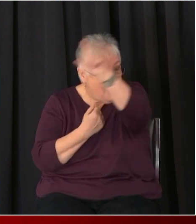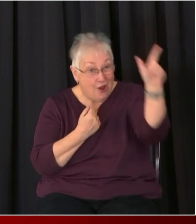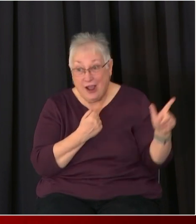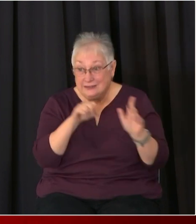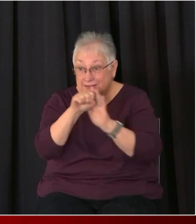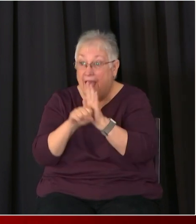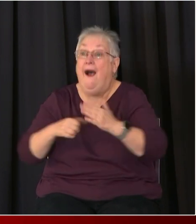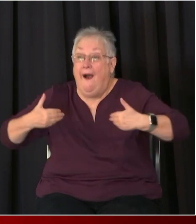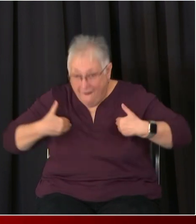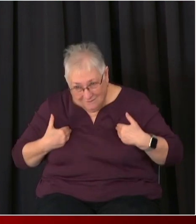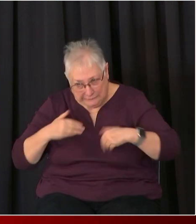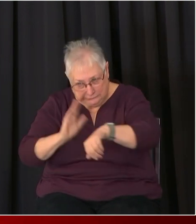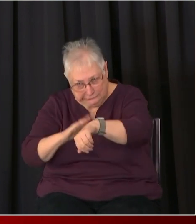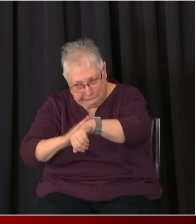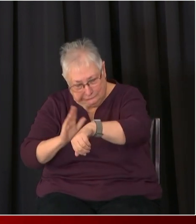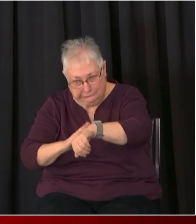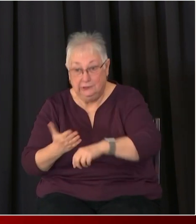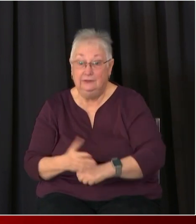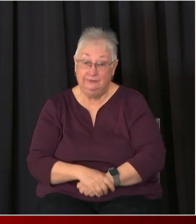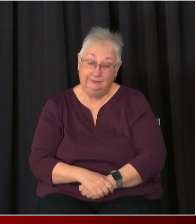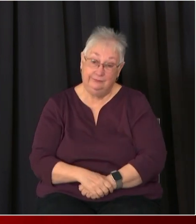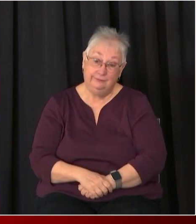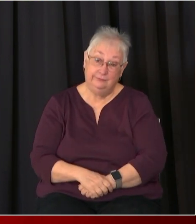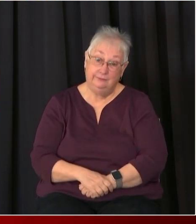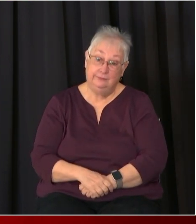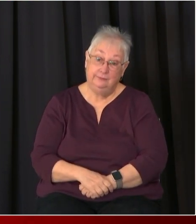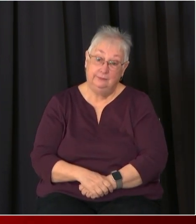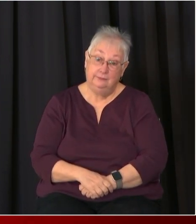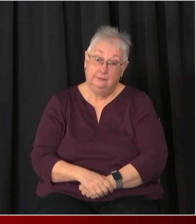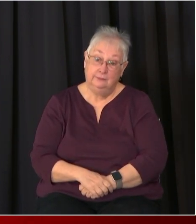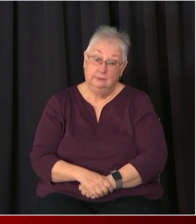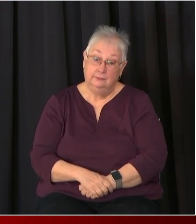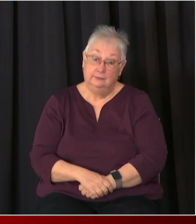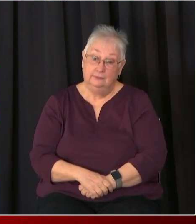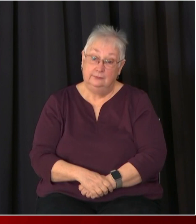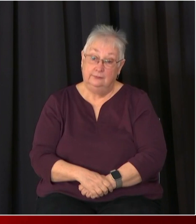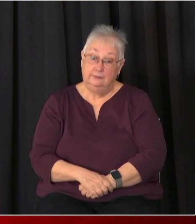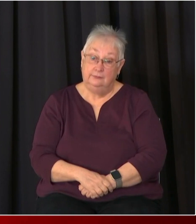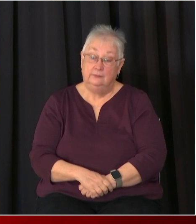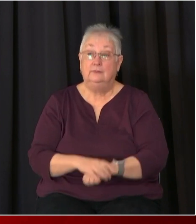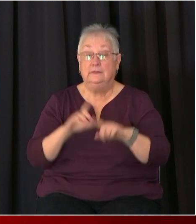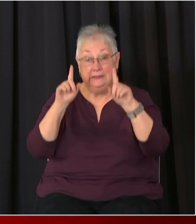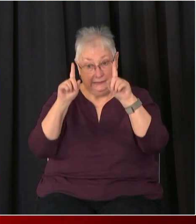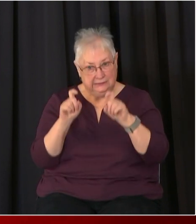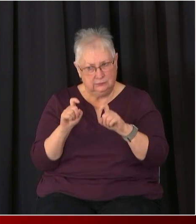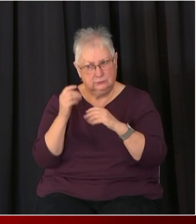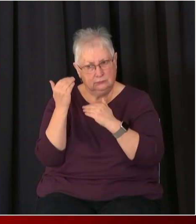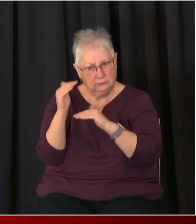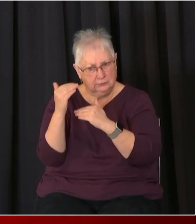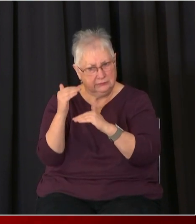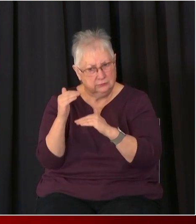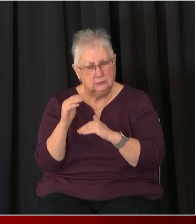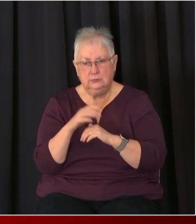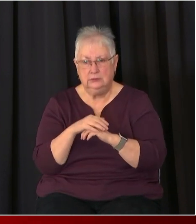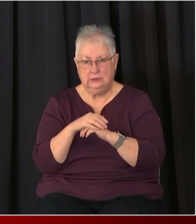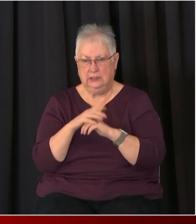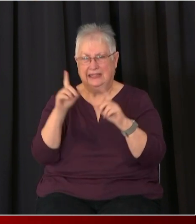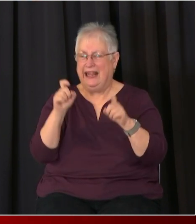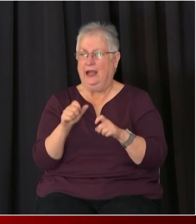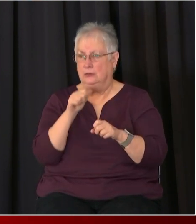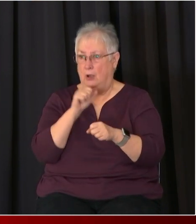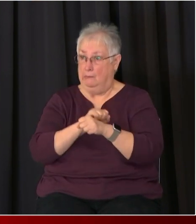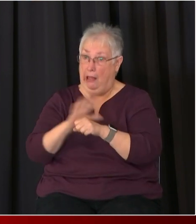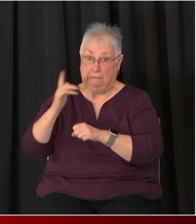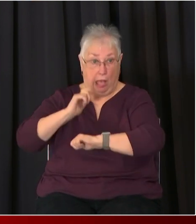testing, and it does not replace the need to take other precautions. So please